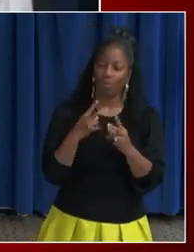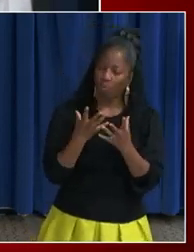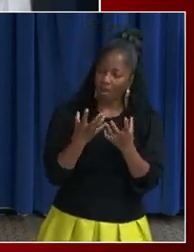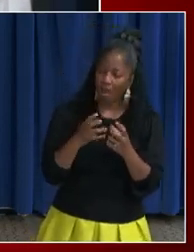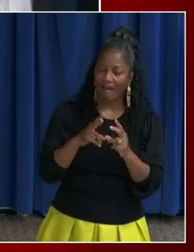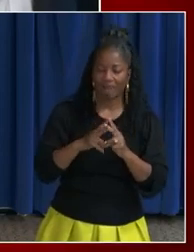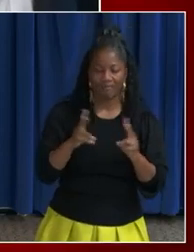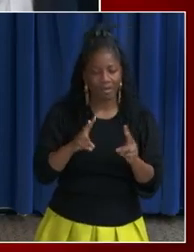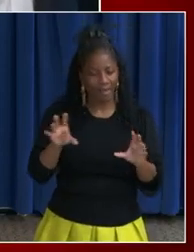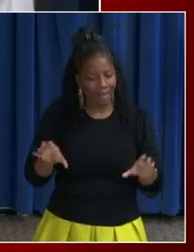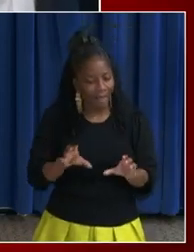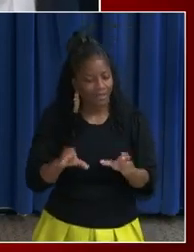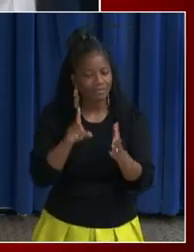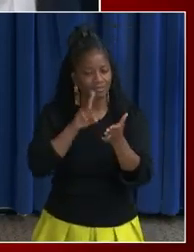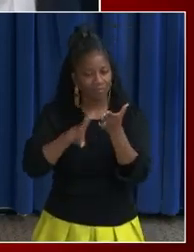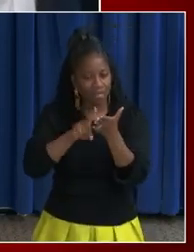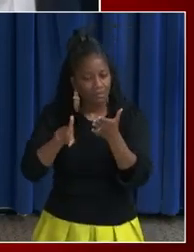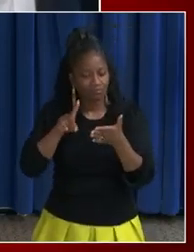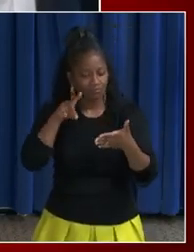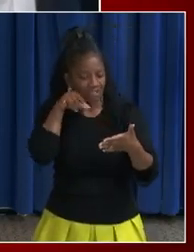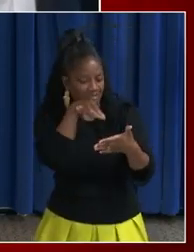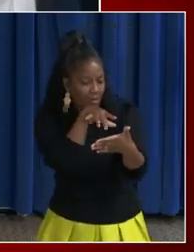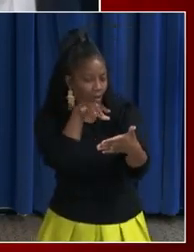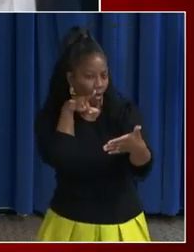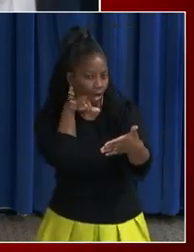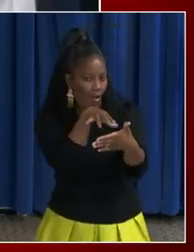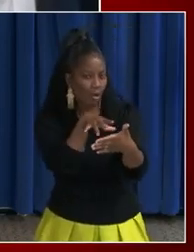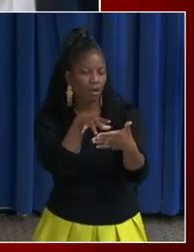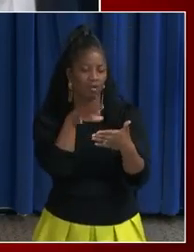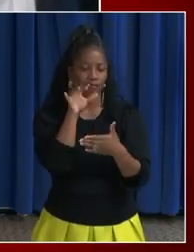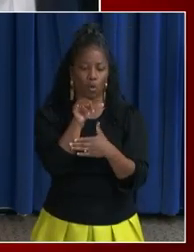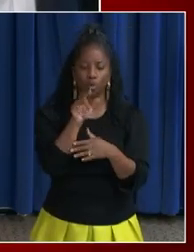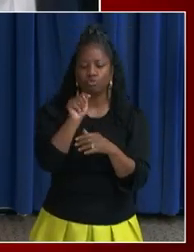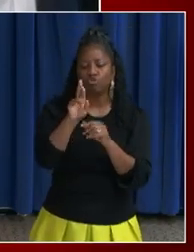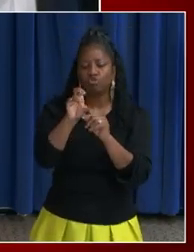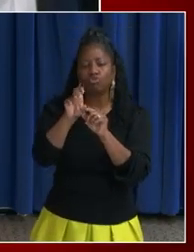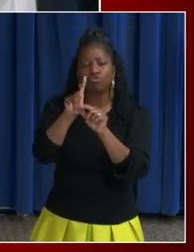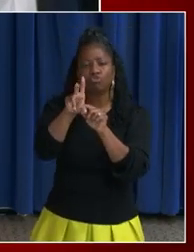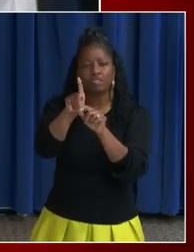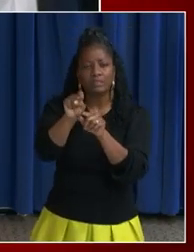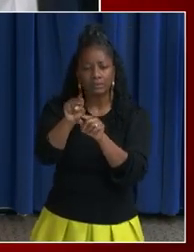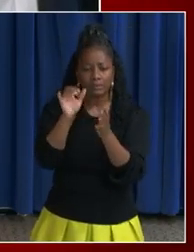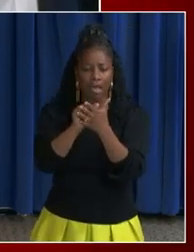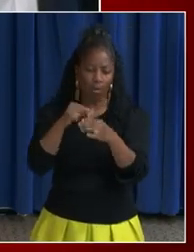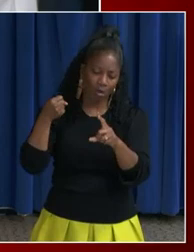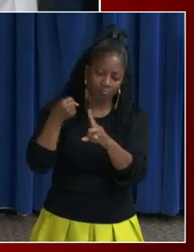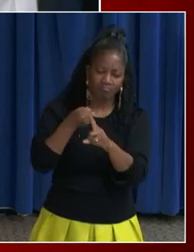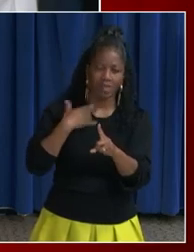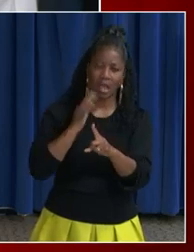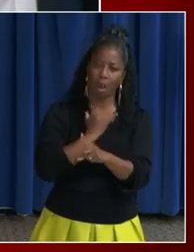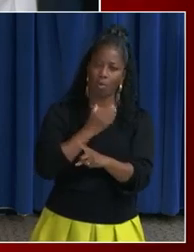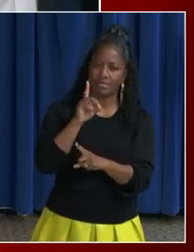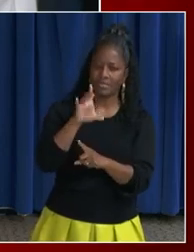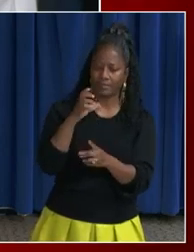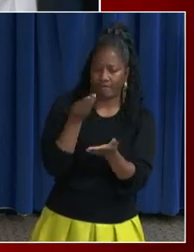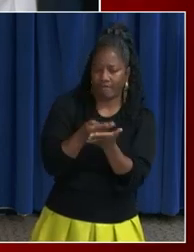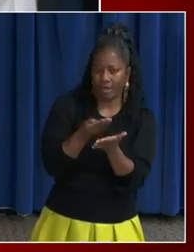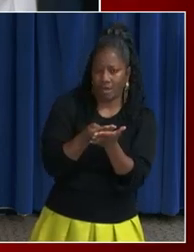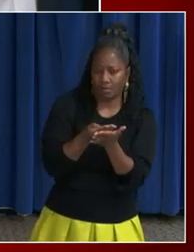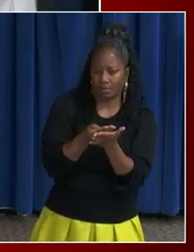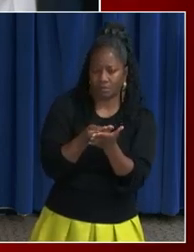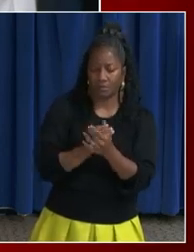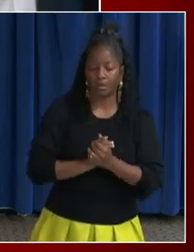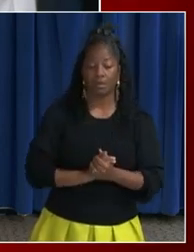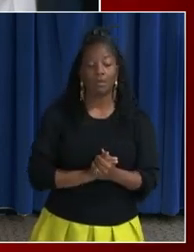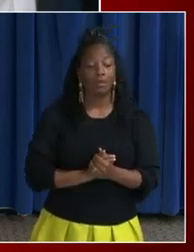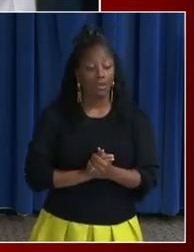active investigation and study of those trends that are going to impact the district's finances. Now, when it